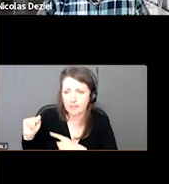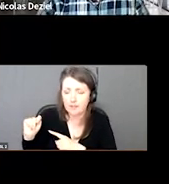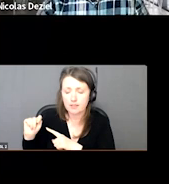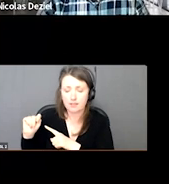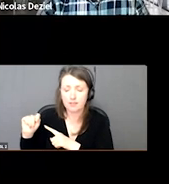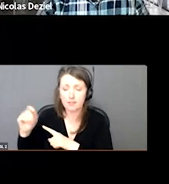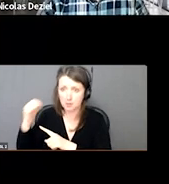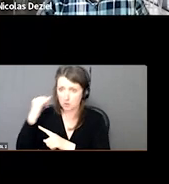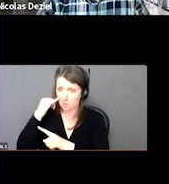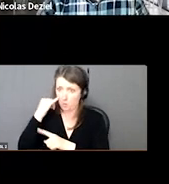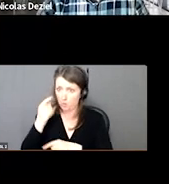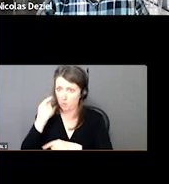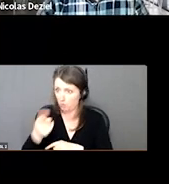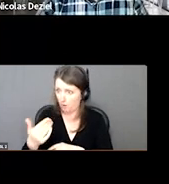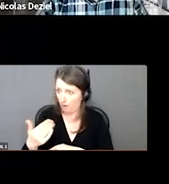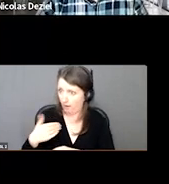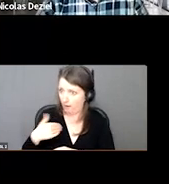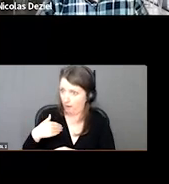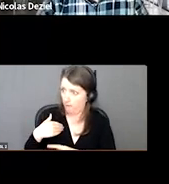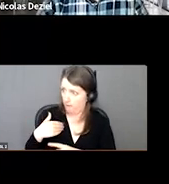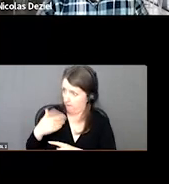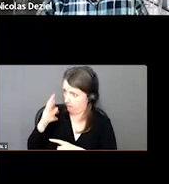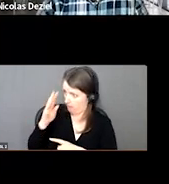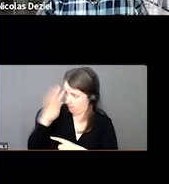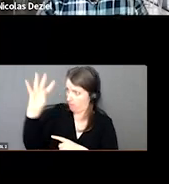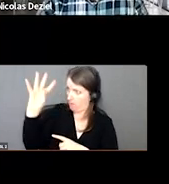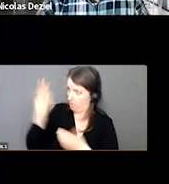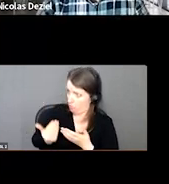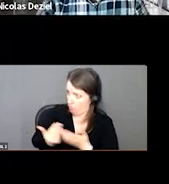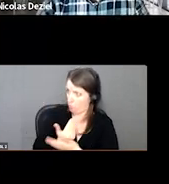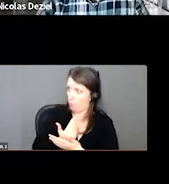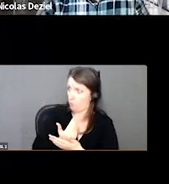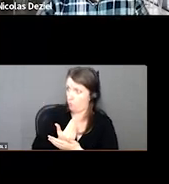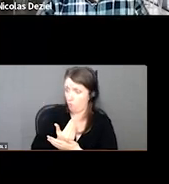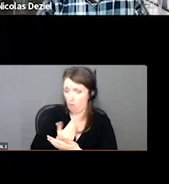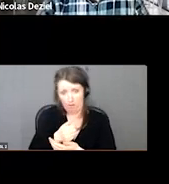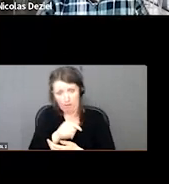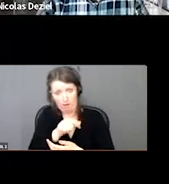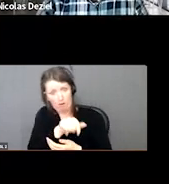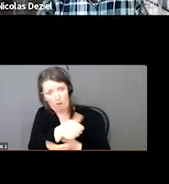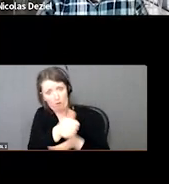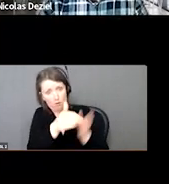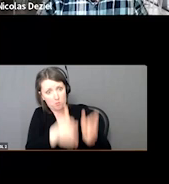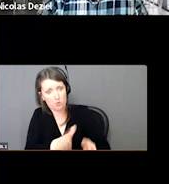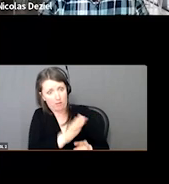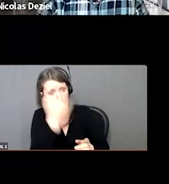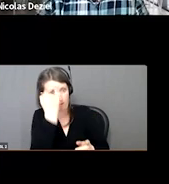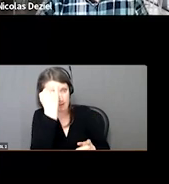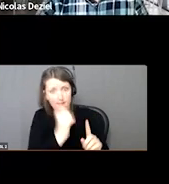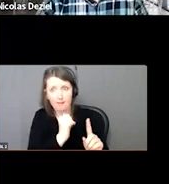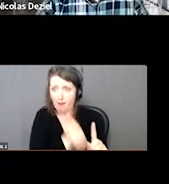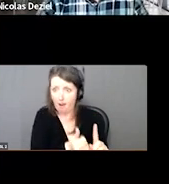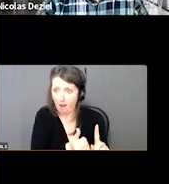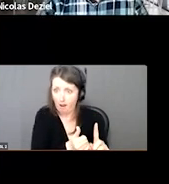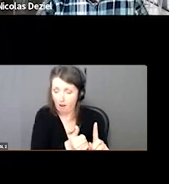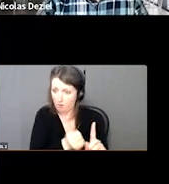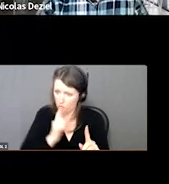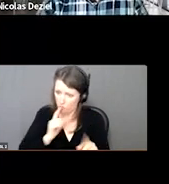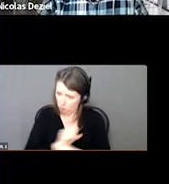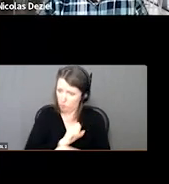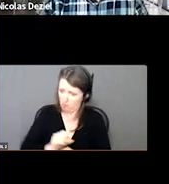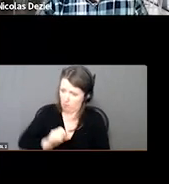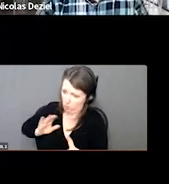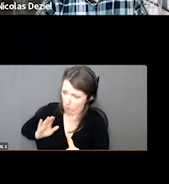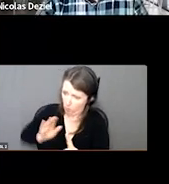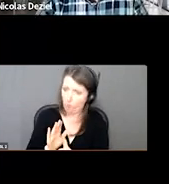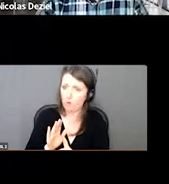not infringing on anybody else, then you're in a position to protect your innovation, even if it's a recipe or a unique change to a